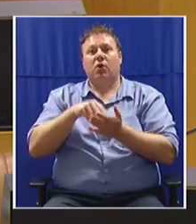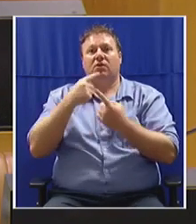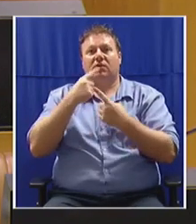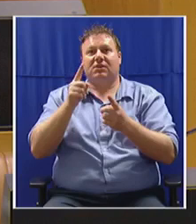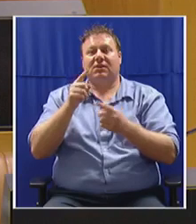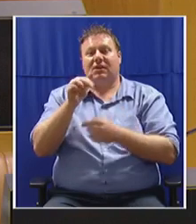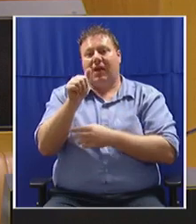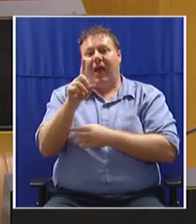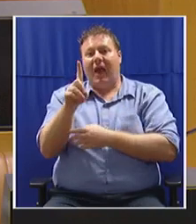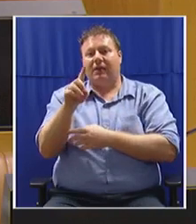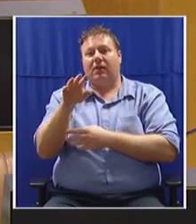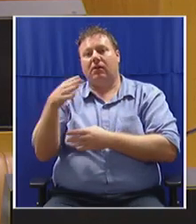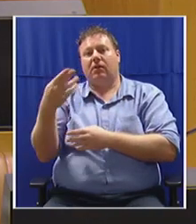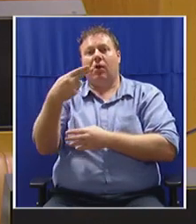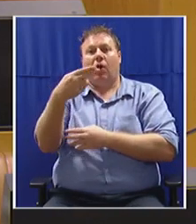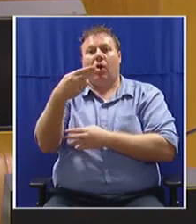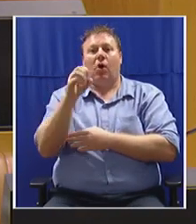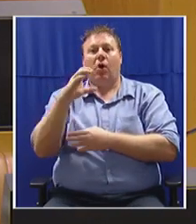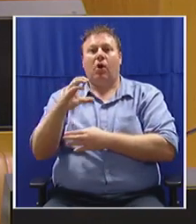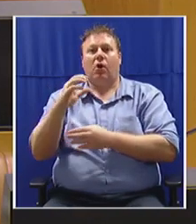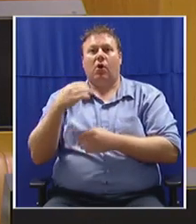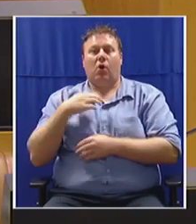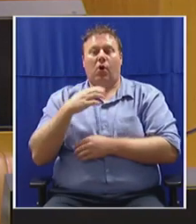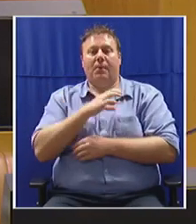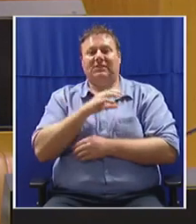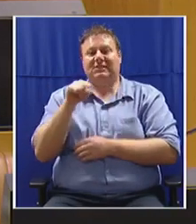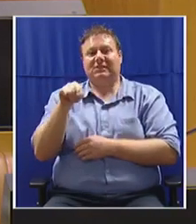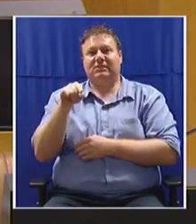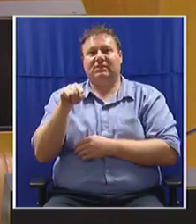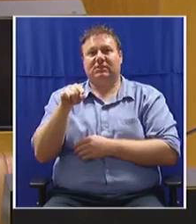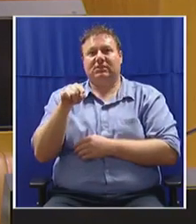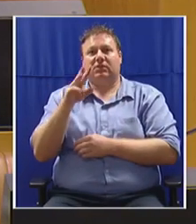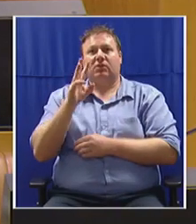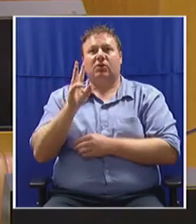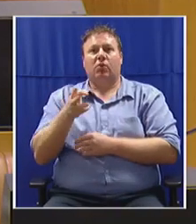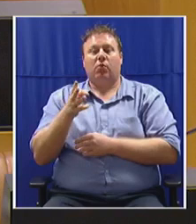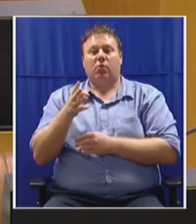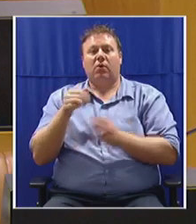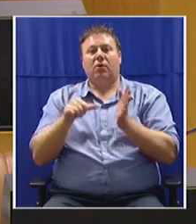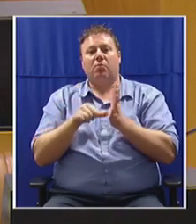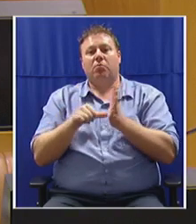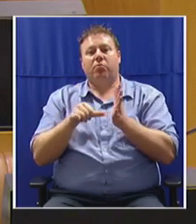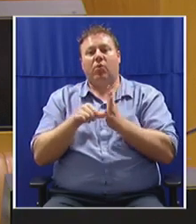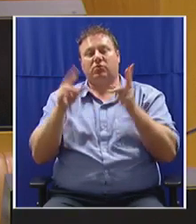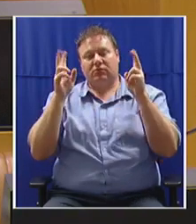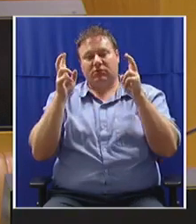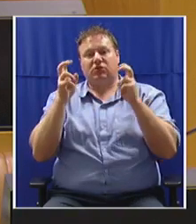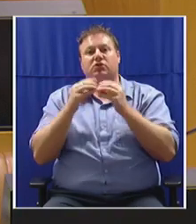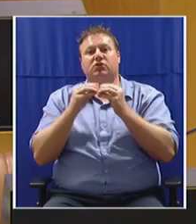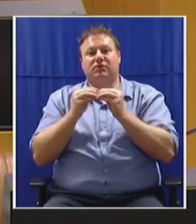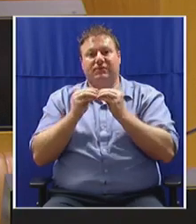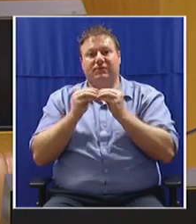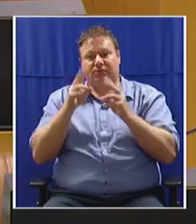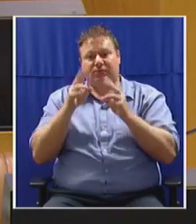leyo ezawujonga umcimbi otshisibunzi owomhlaba owathathwayo kubaniniwo